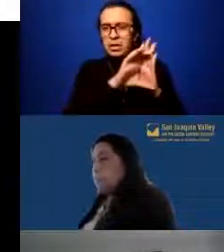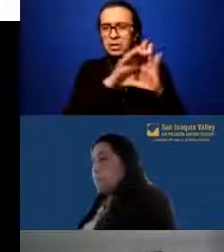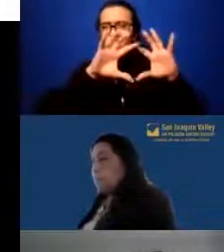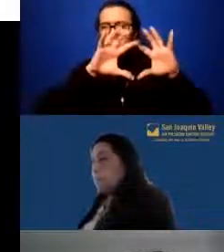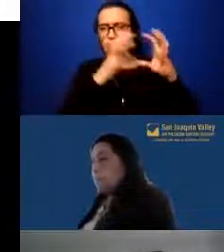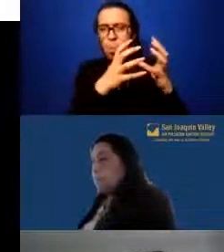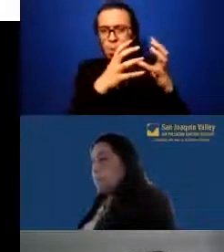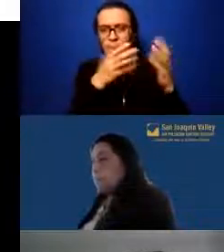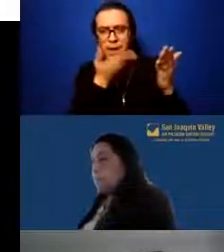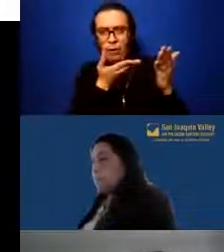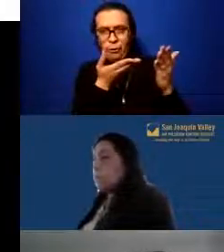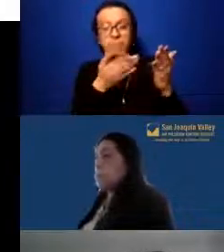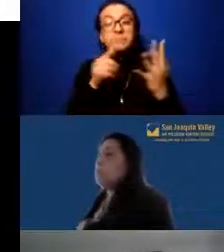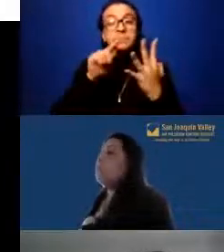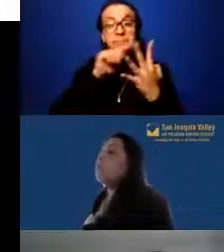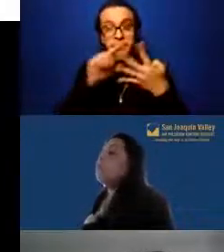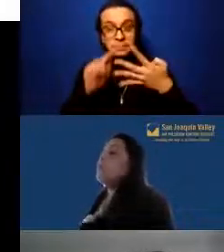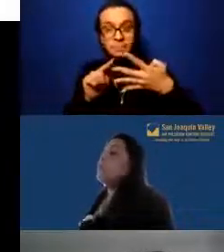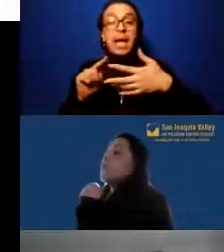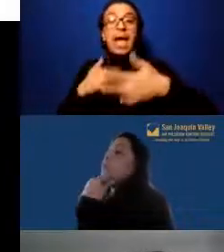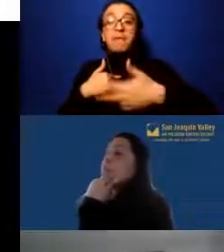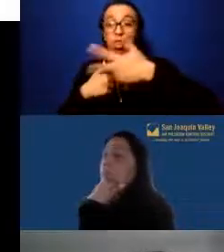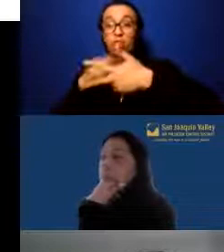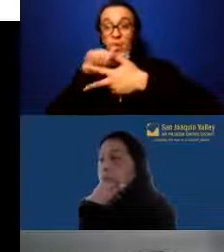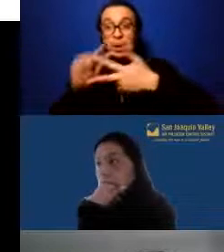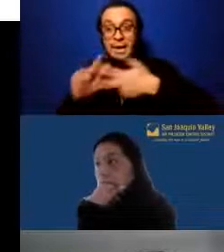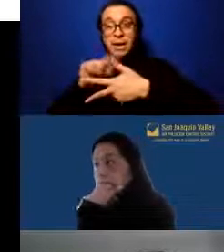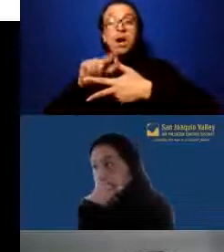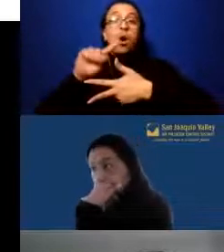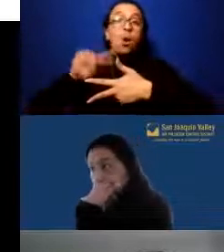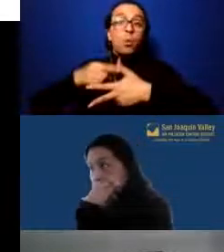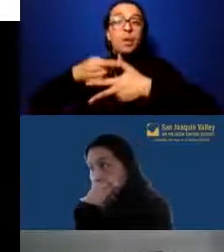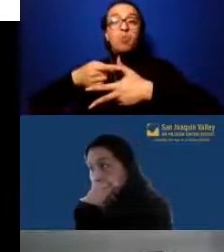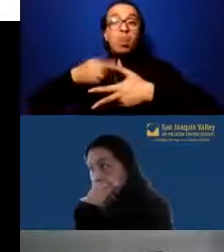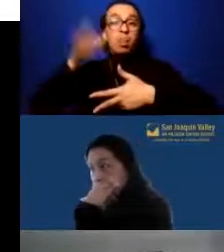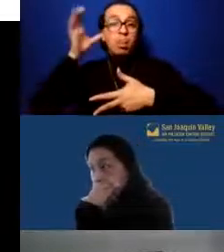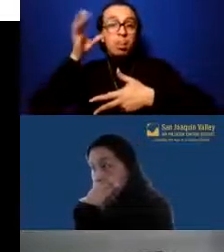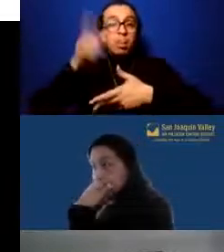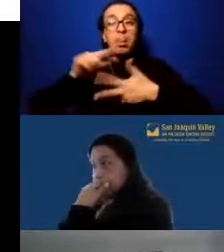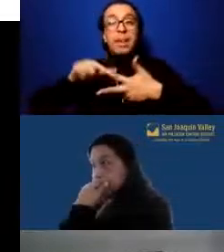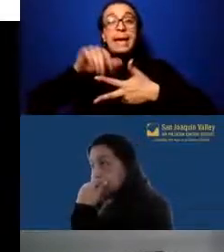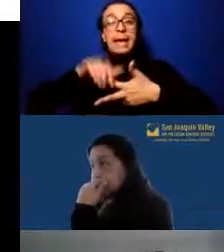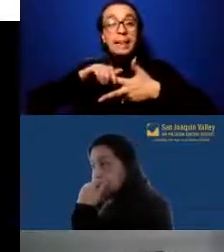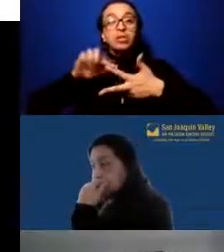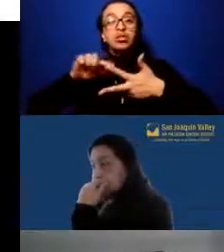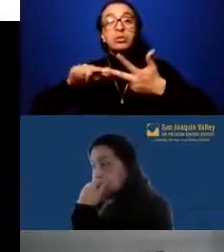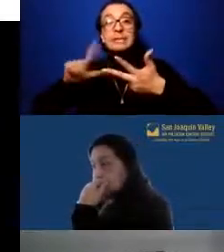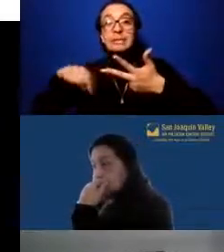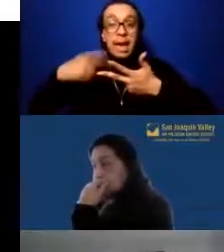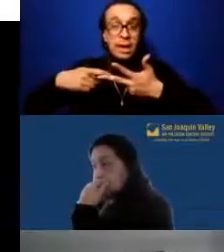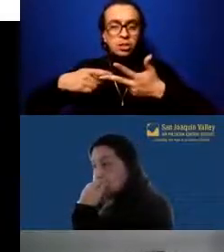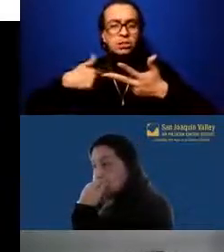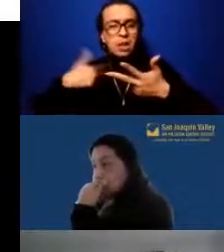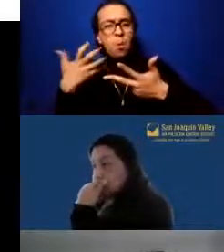3 options. You have the original audio, or if you like English or Spanish. And in this case, I would like to hear the meeting in English. So I